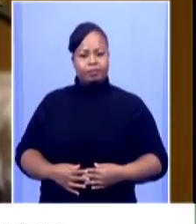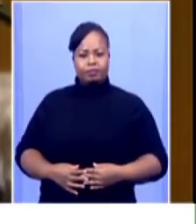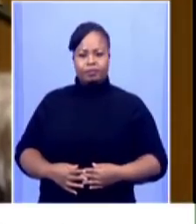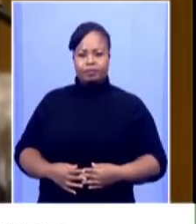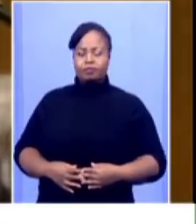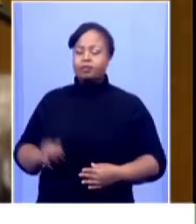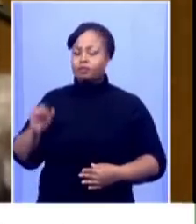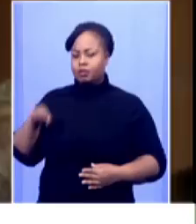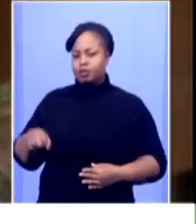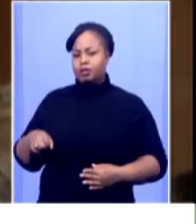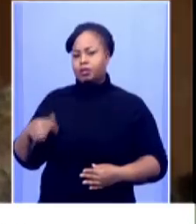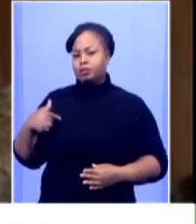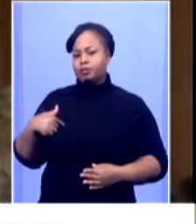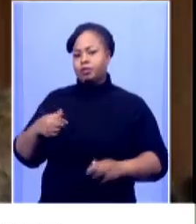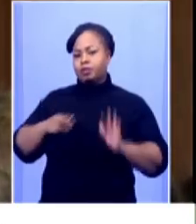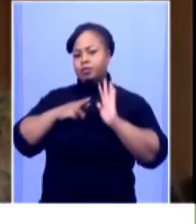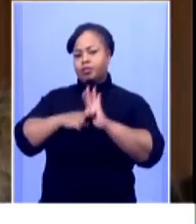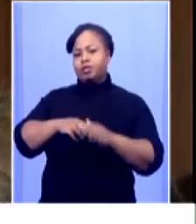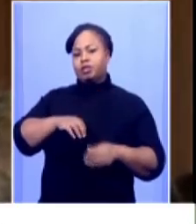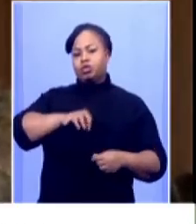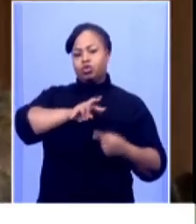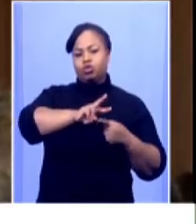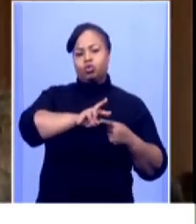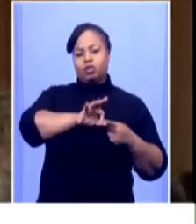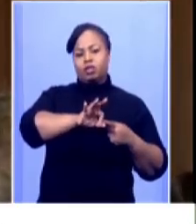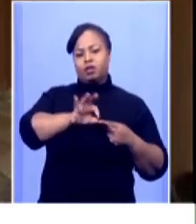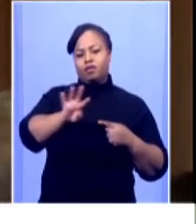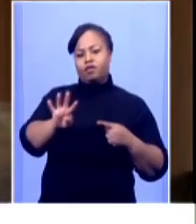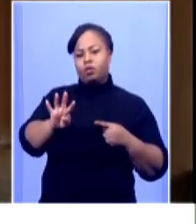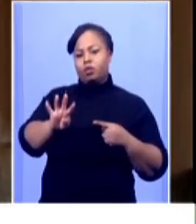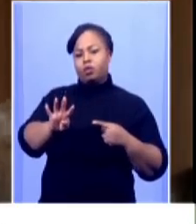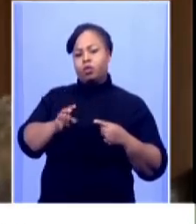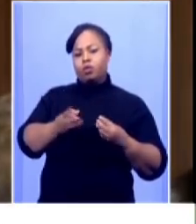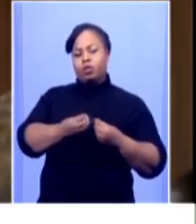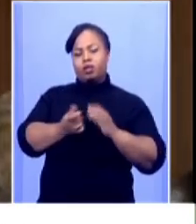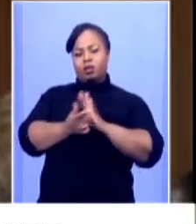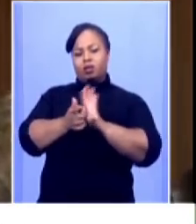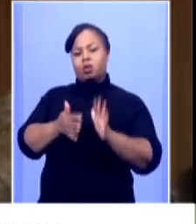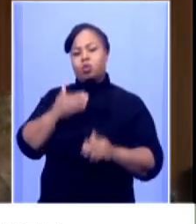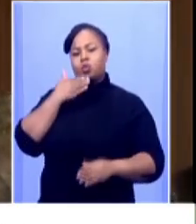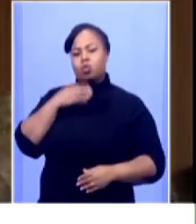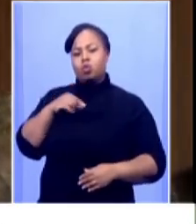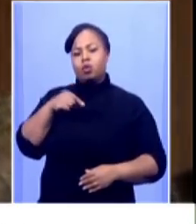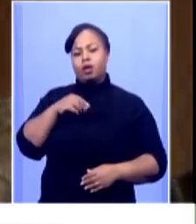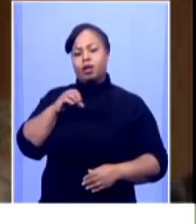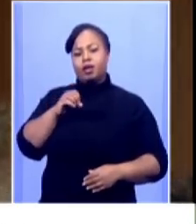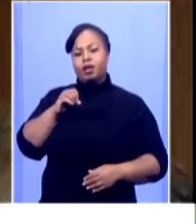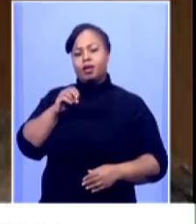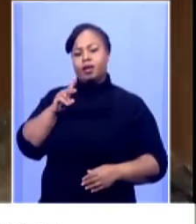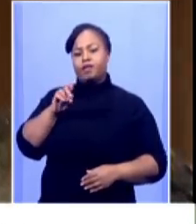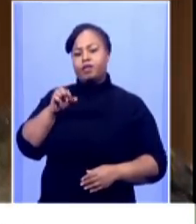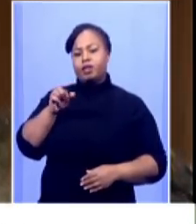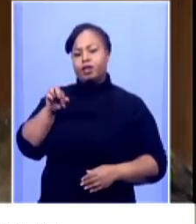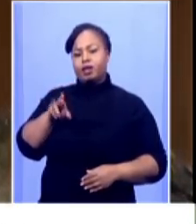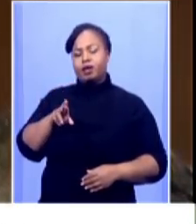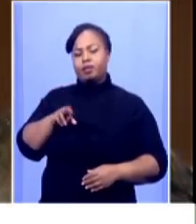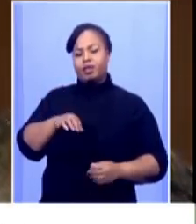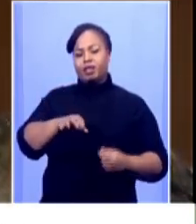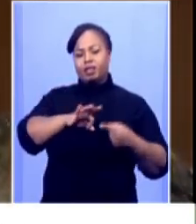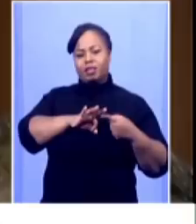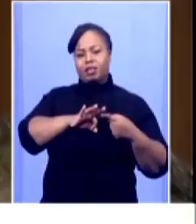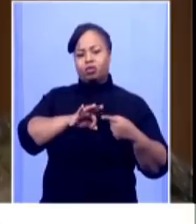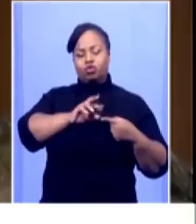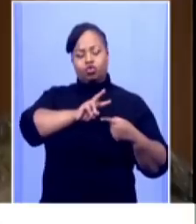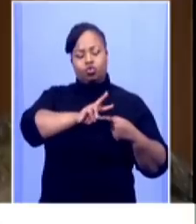I appear on behalf of accused 3 and 4 with my juniors, Ms. Govender. In relation to accused 3 and 4, my lady,